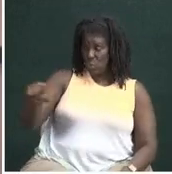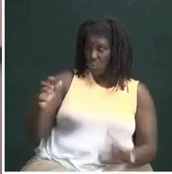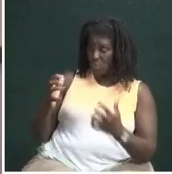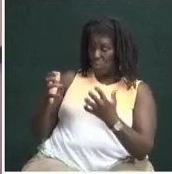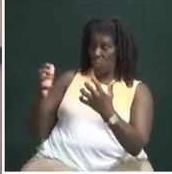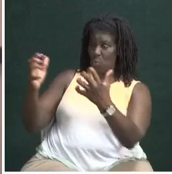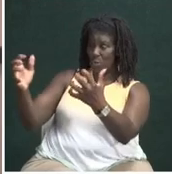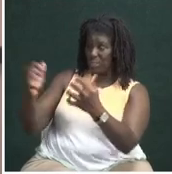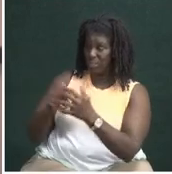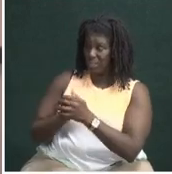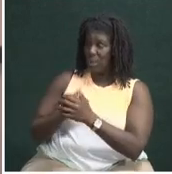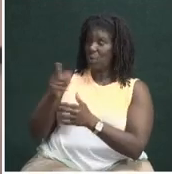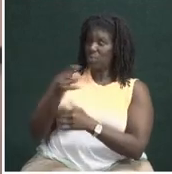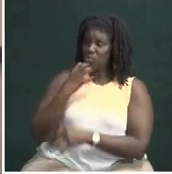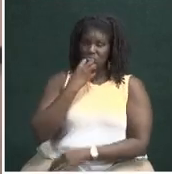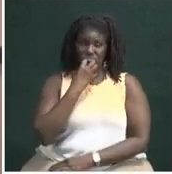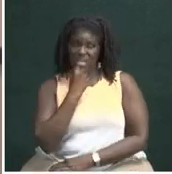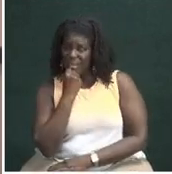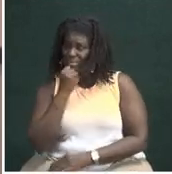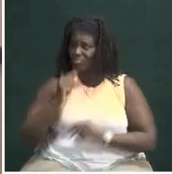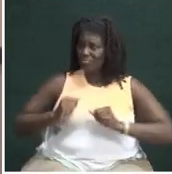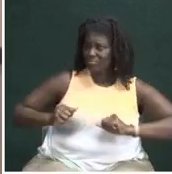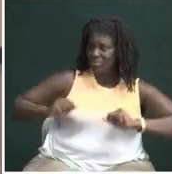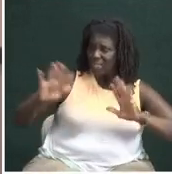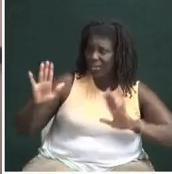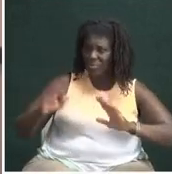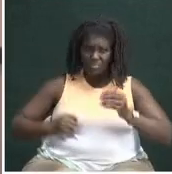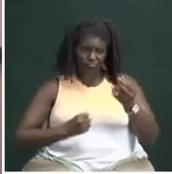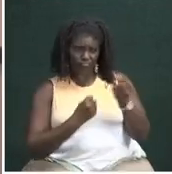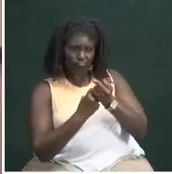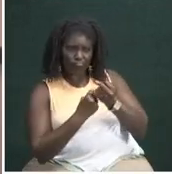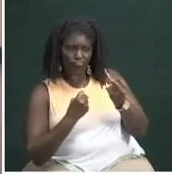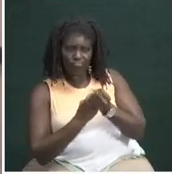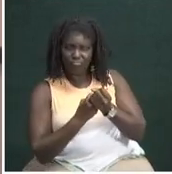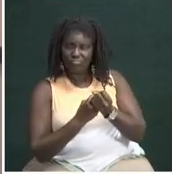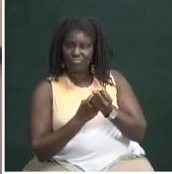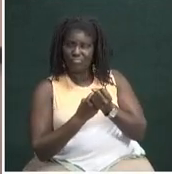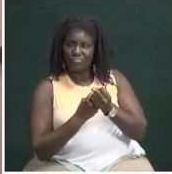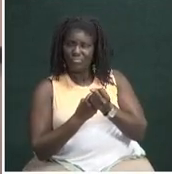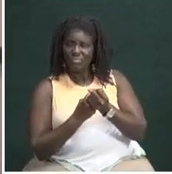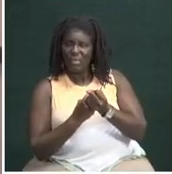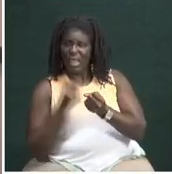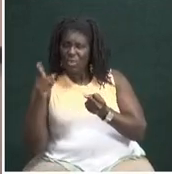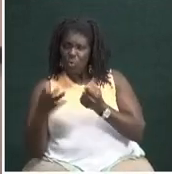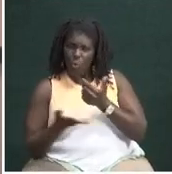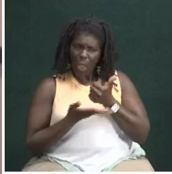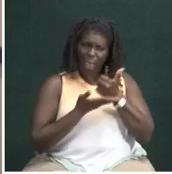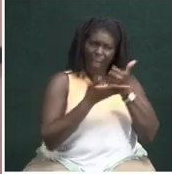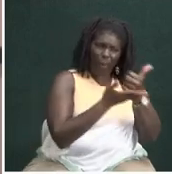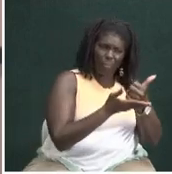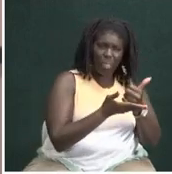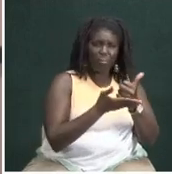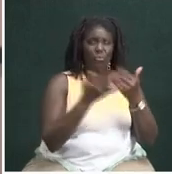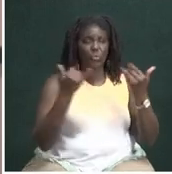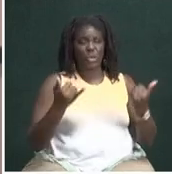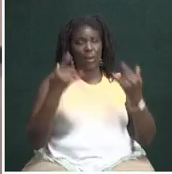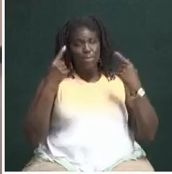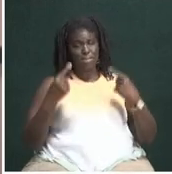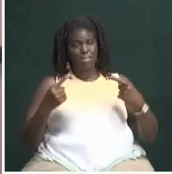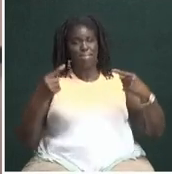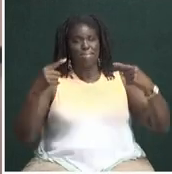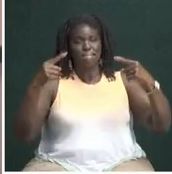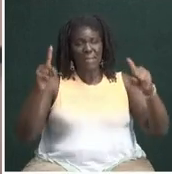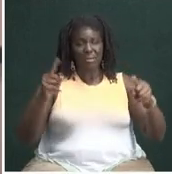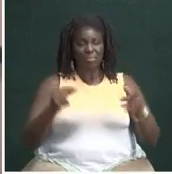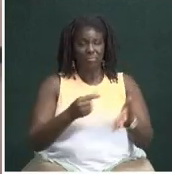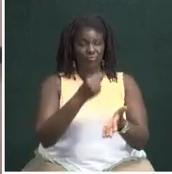audience, you care, sacrifice, and support it, and carry them to the place in their lives that